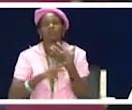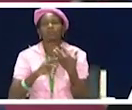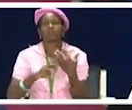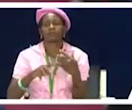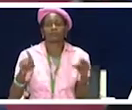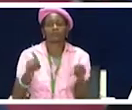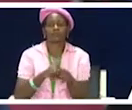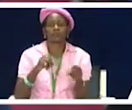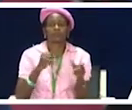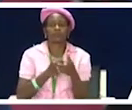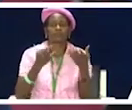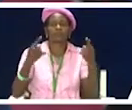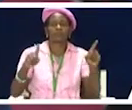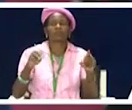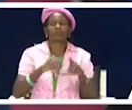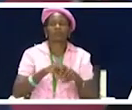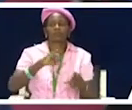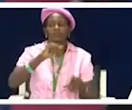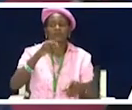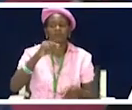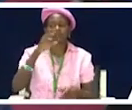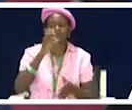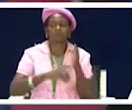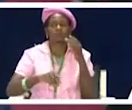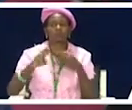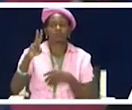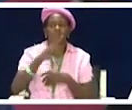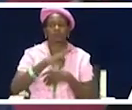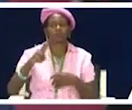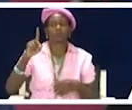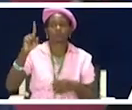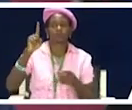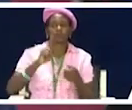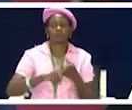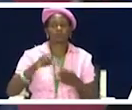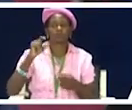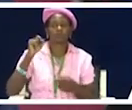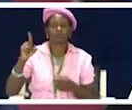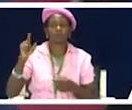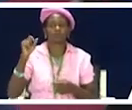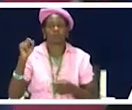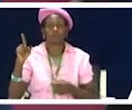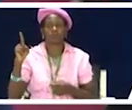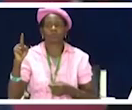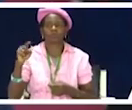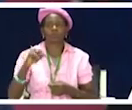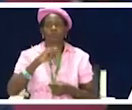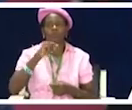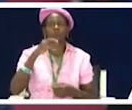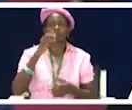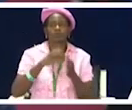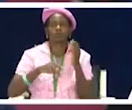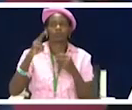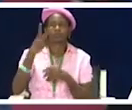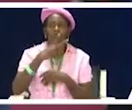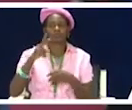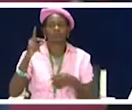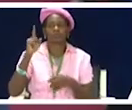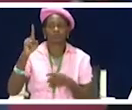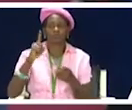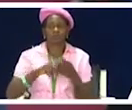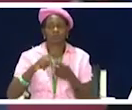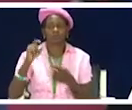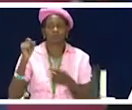as it happened in John chapter 2 from verse 1 to 11, John 2 from verse 1 to